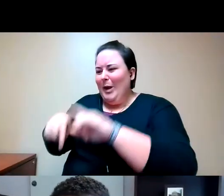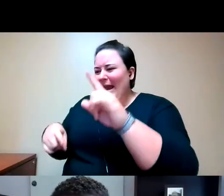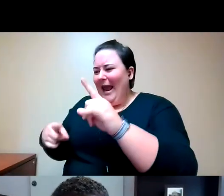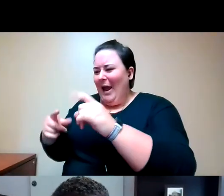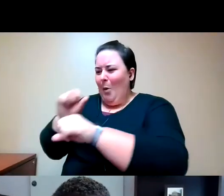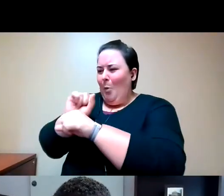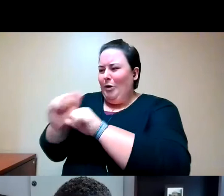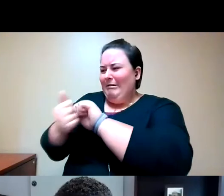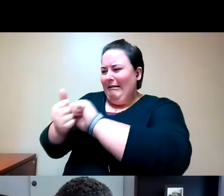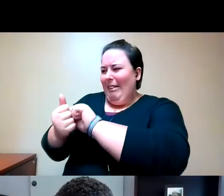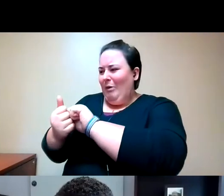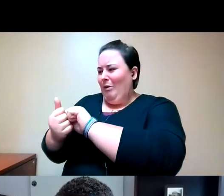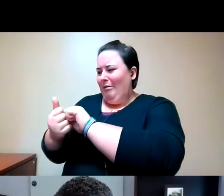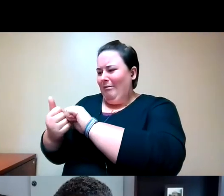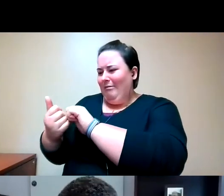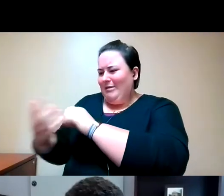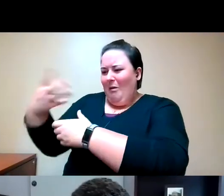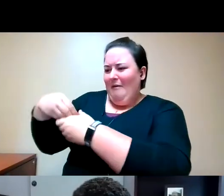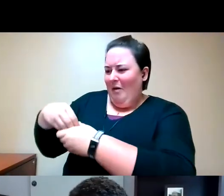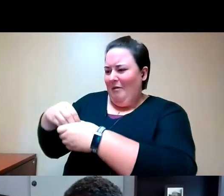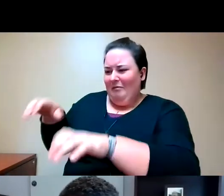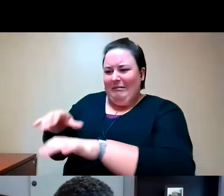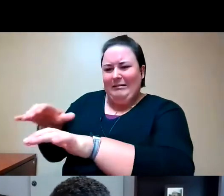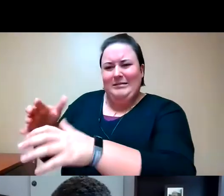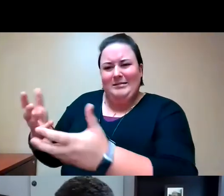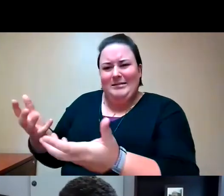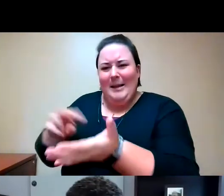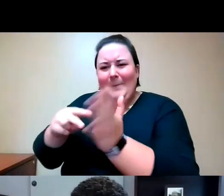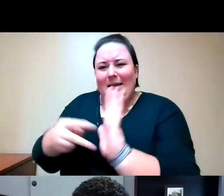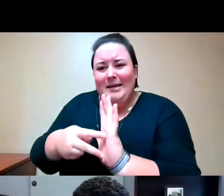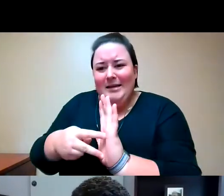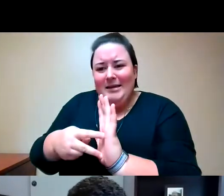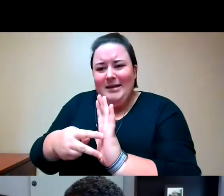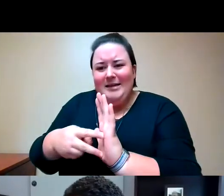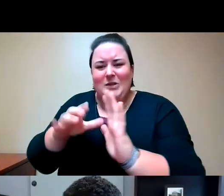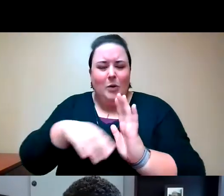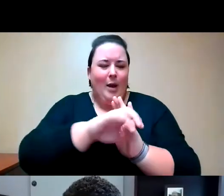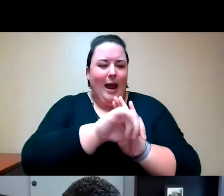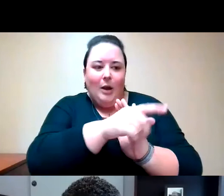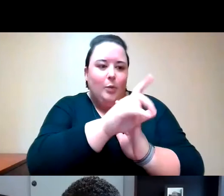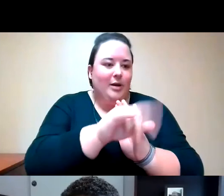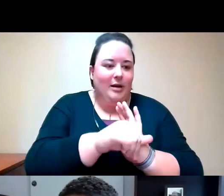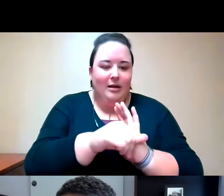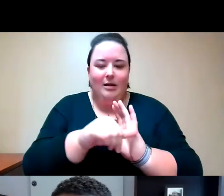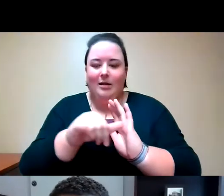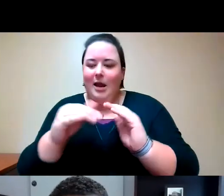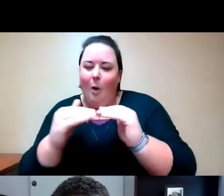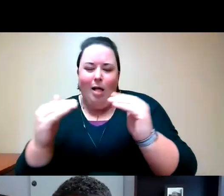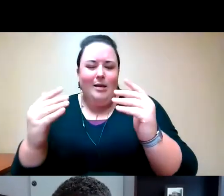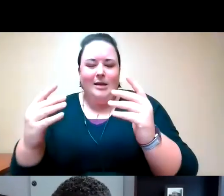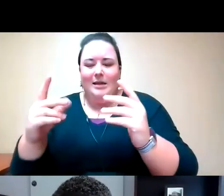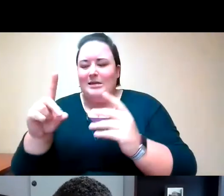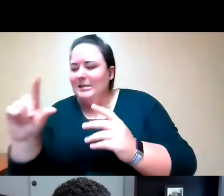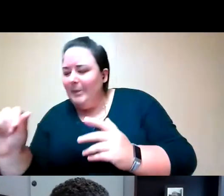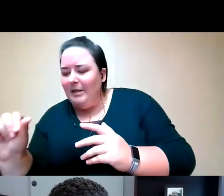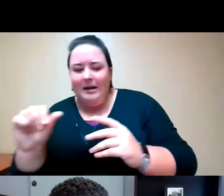we are doing? And so when it comes to equity and equality and disability and inability, what we need to recognize